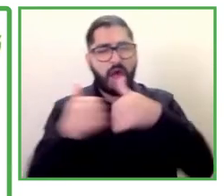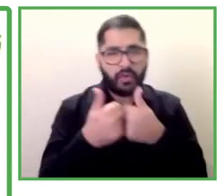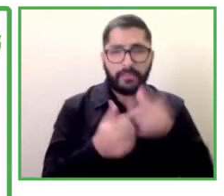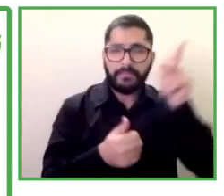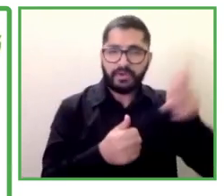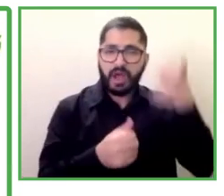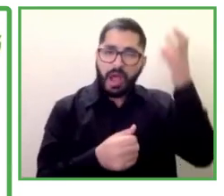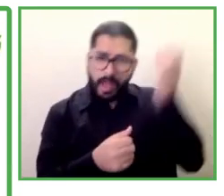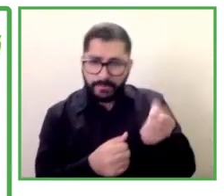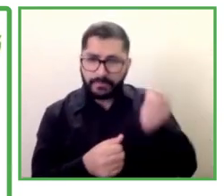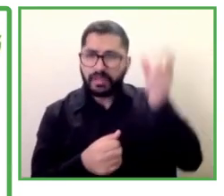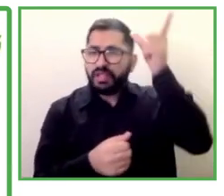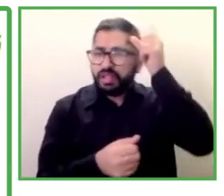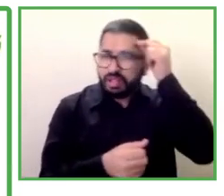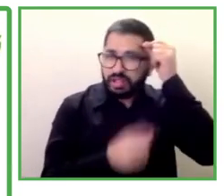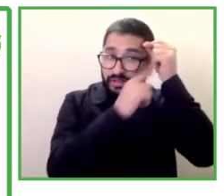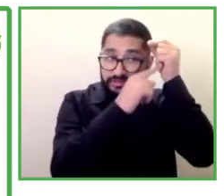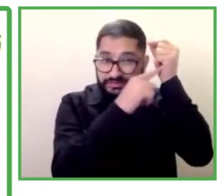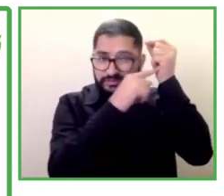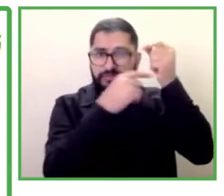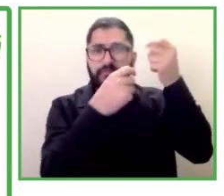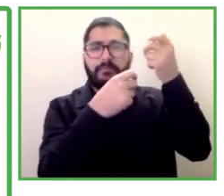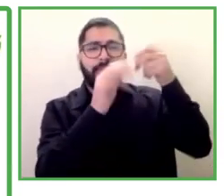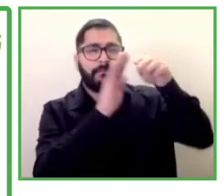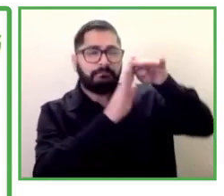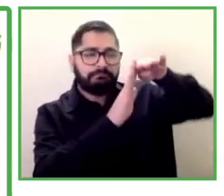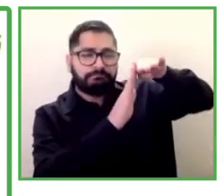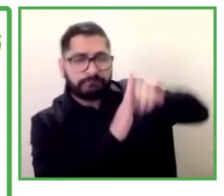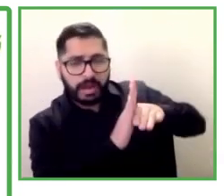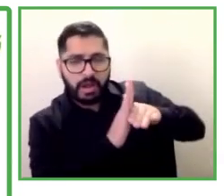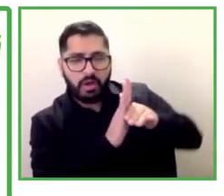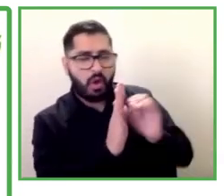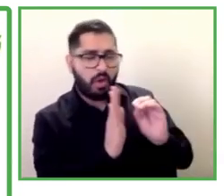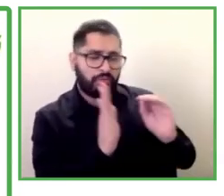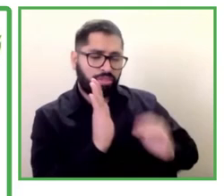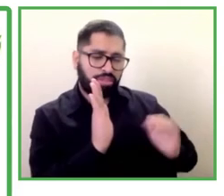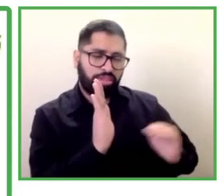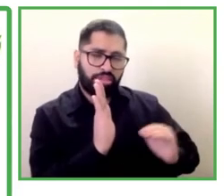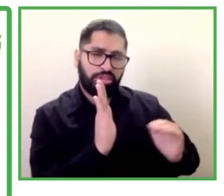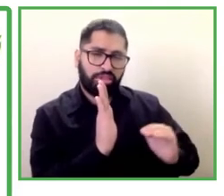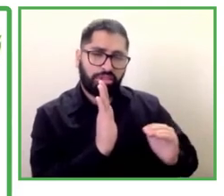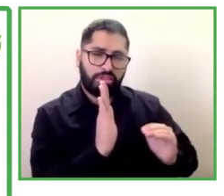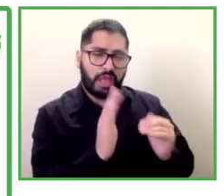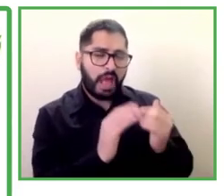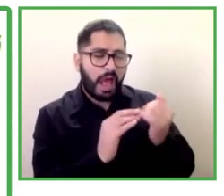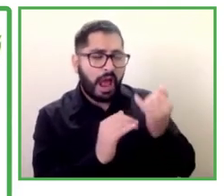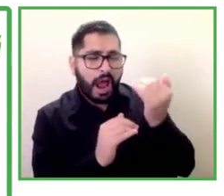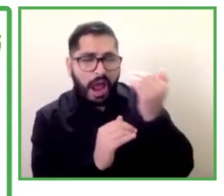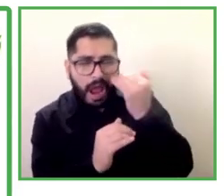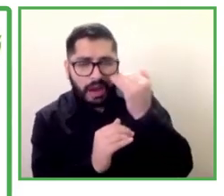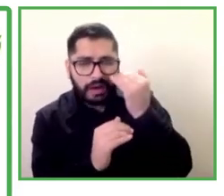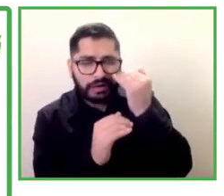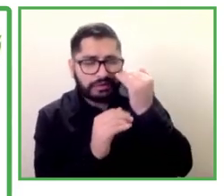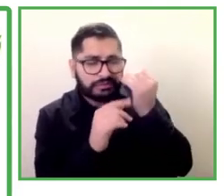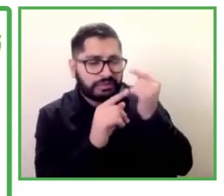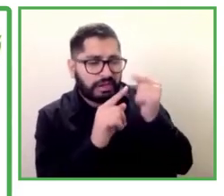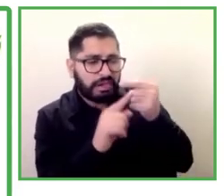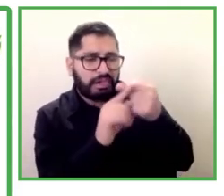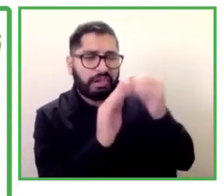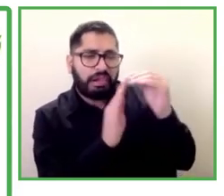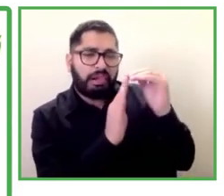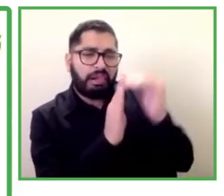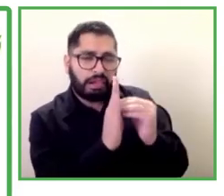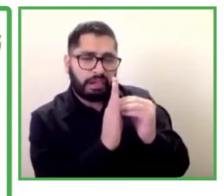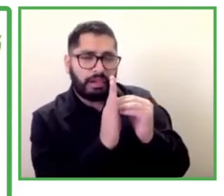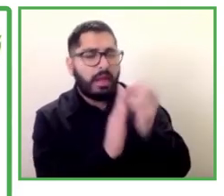a person that has an IQ of lower, that is considered as general, and that also has difficulties in